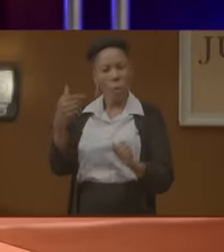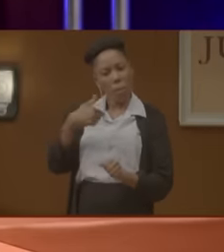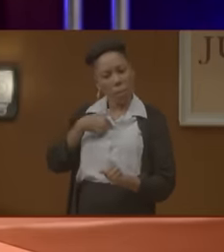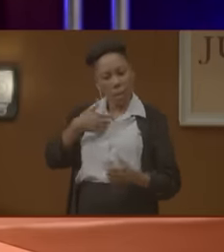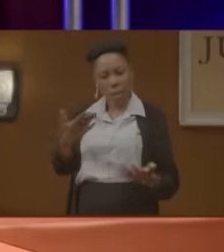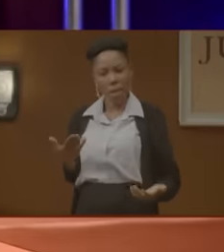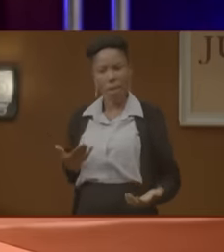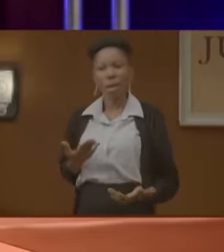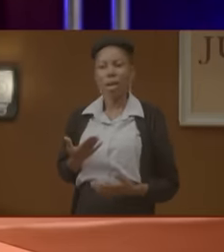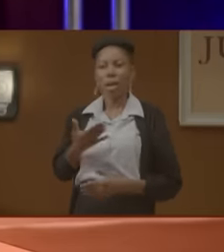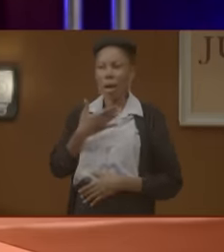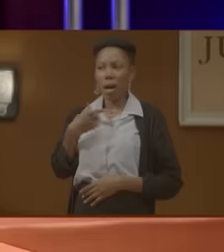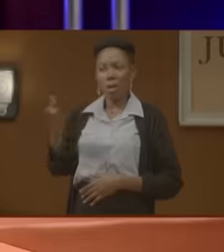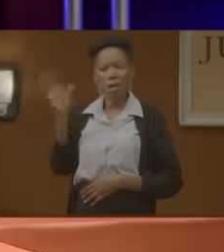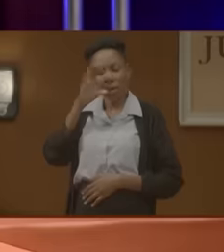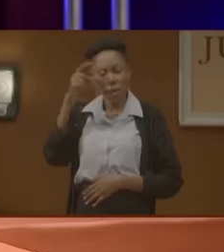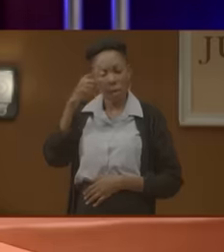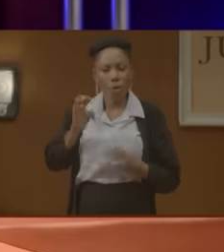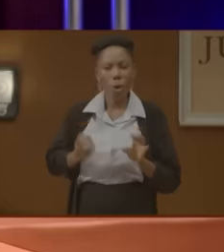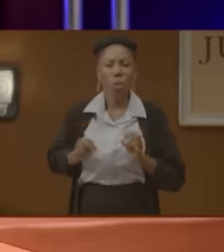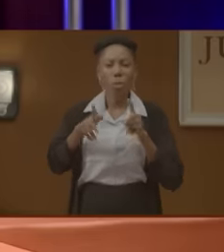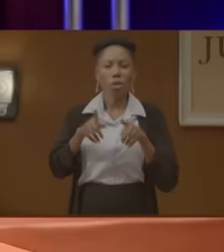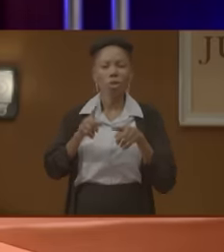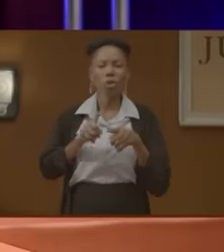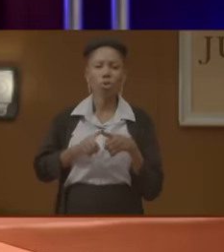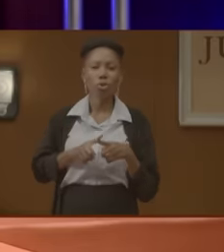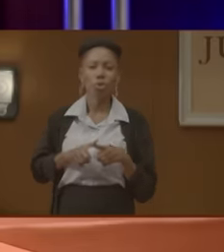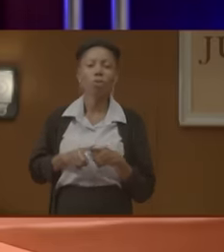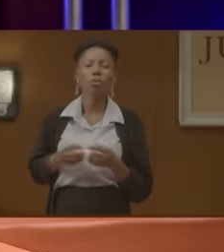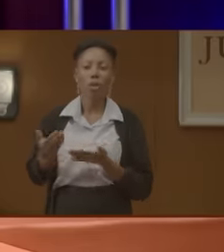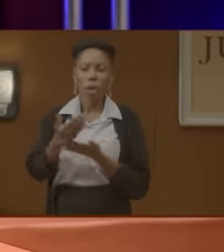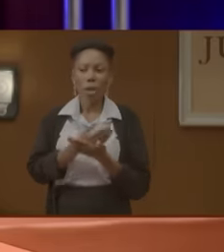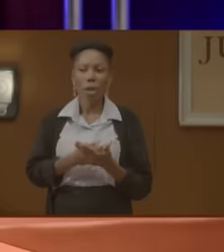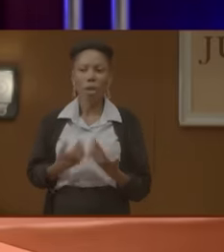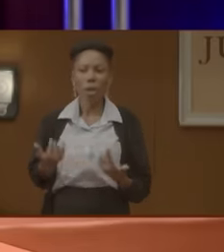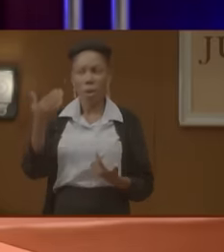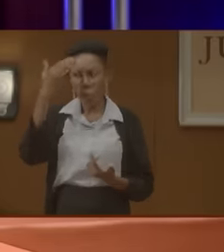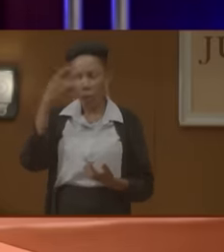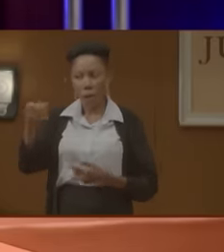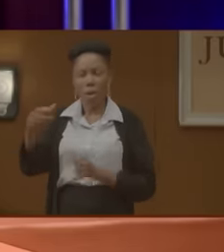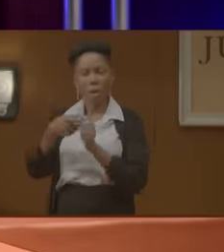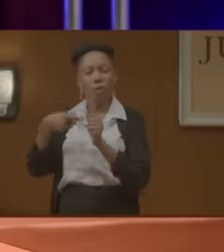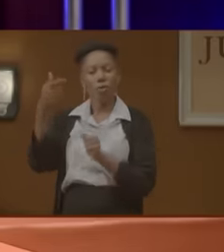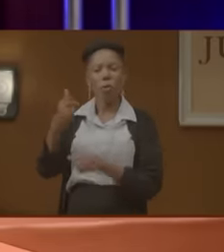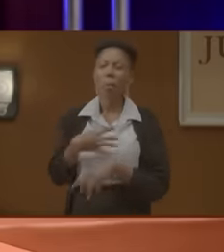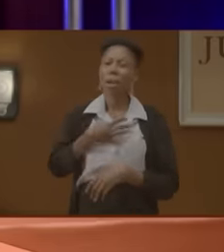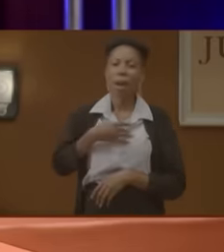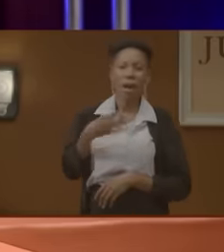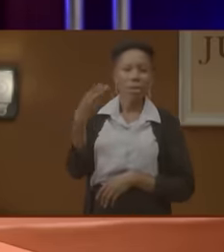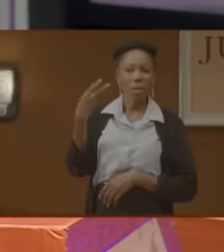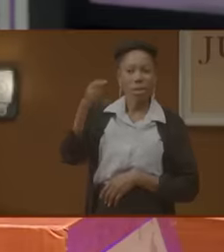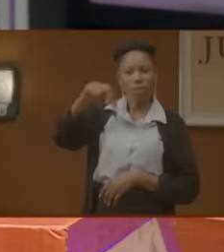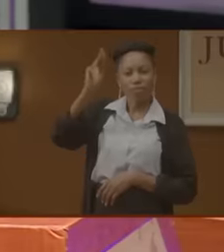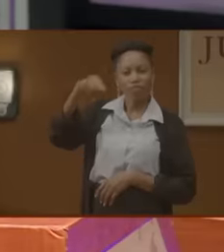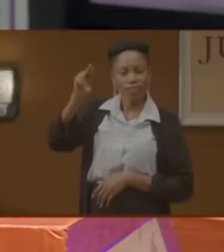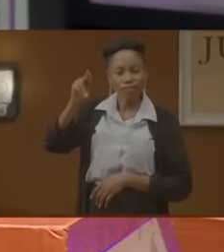opportunity where he would just come and take the children in my absence and travel to the north because he's from Adamawa State. So I don't know until